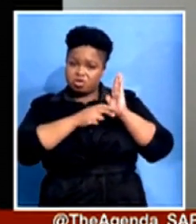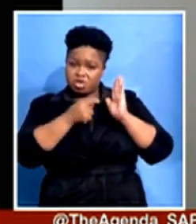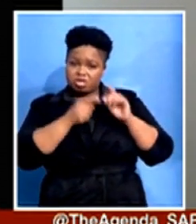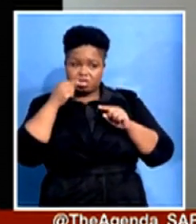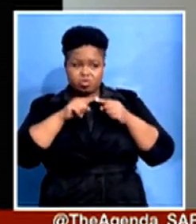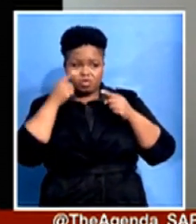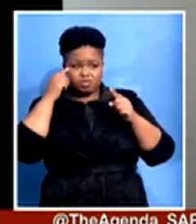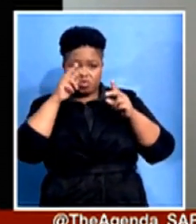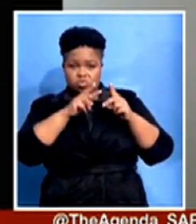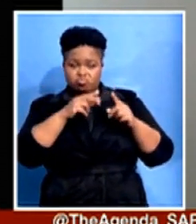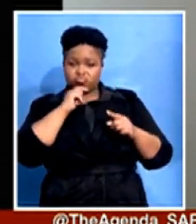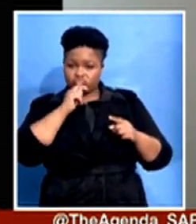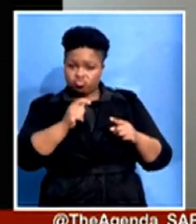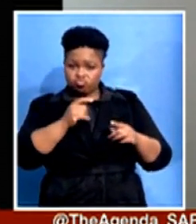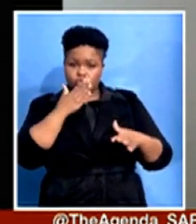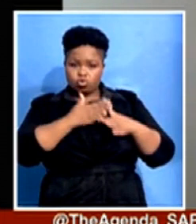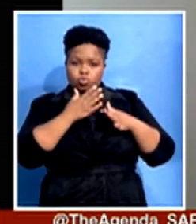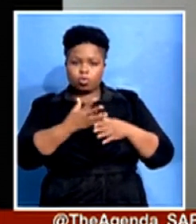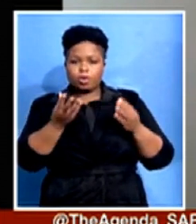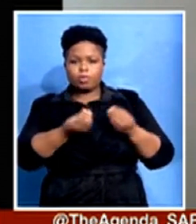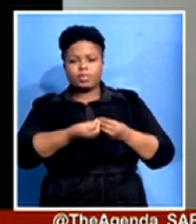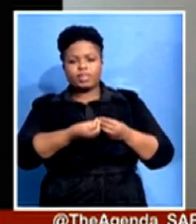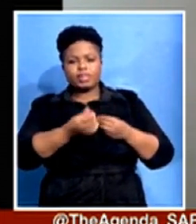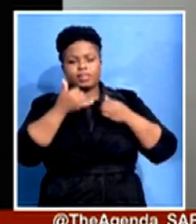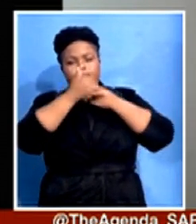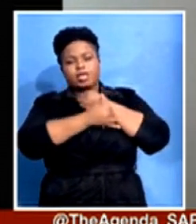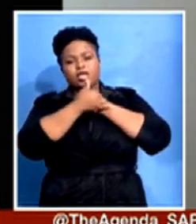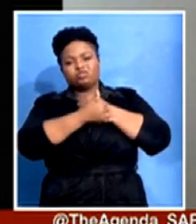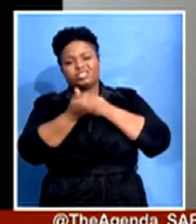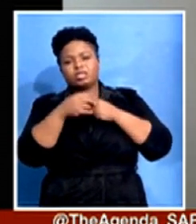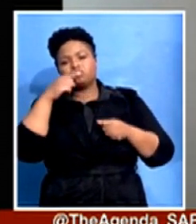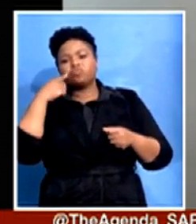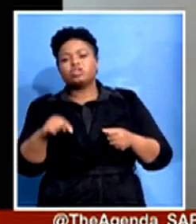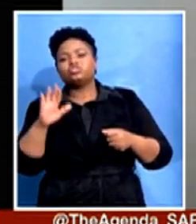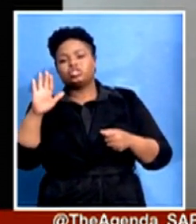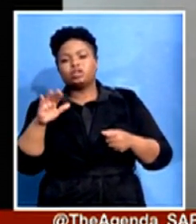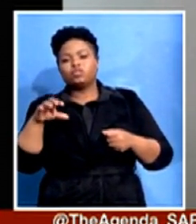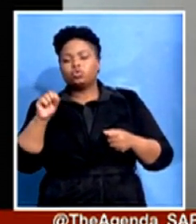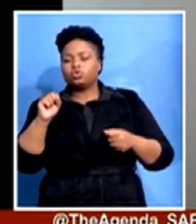with the countries such as Russia on their Sputnik?